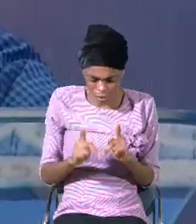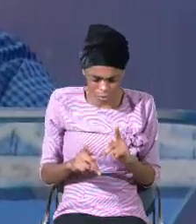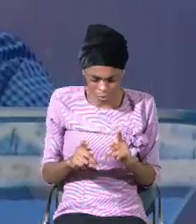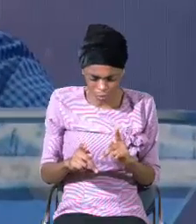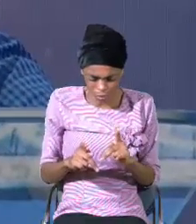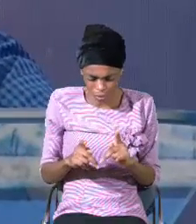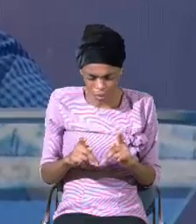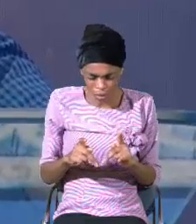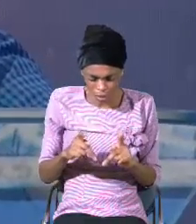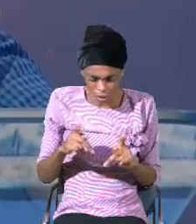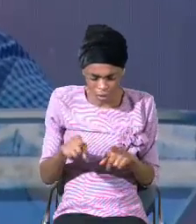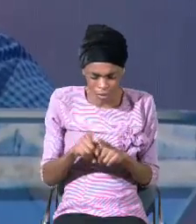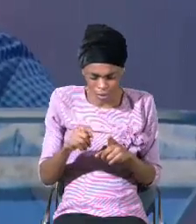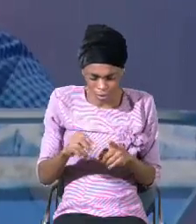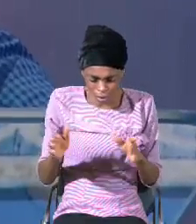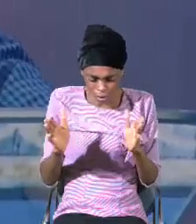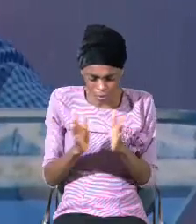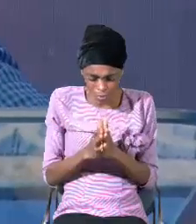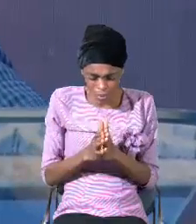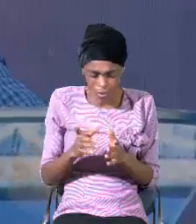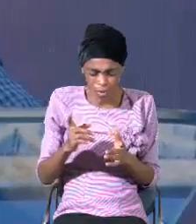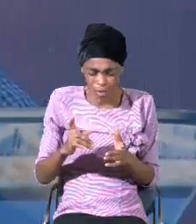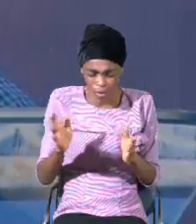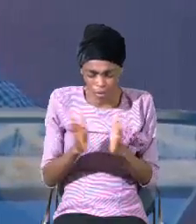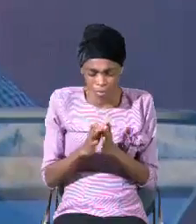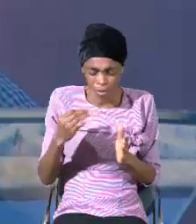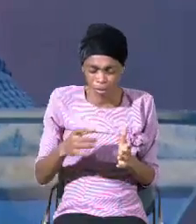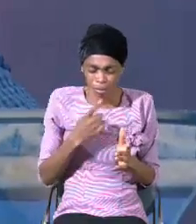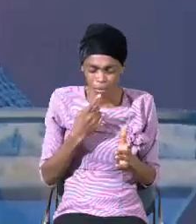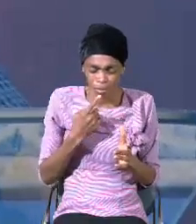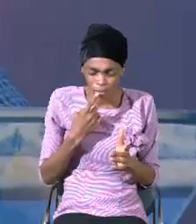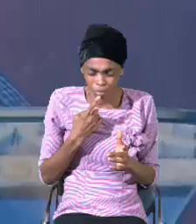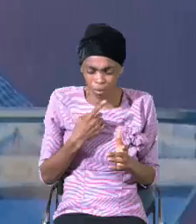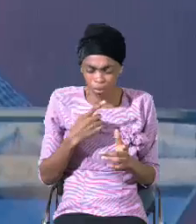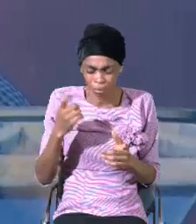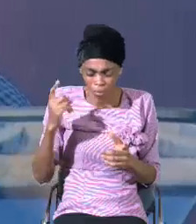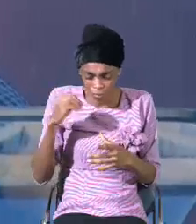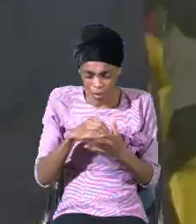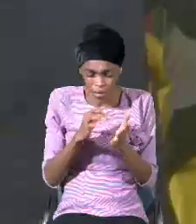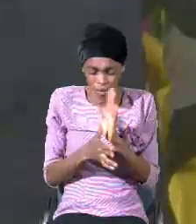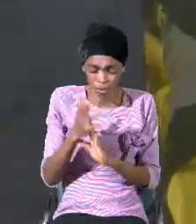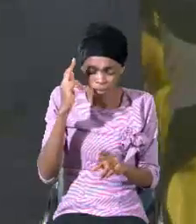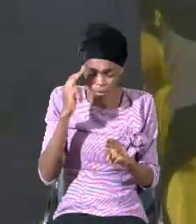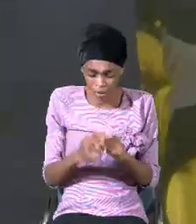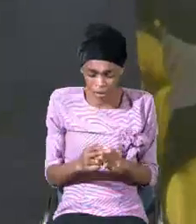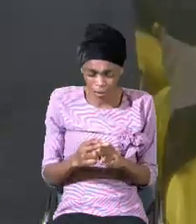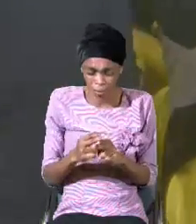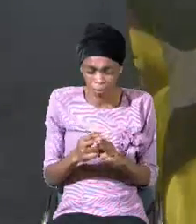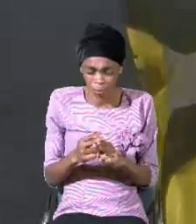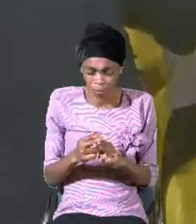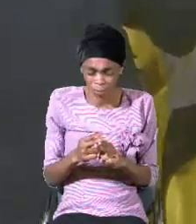the prayer of the least to the greatest, everyone in Jesus'